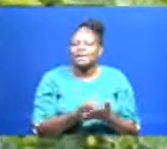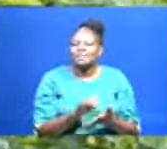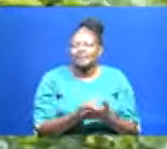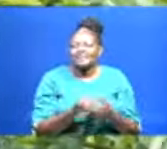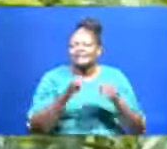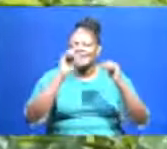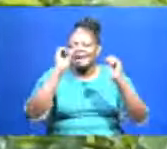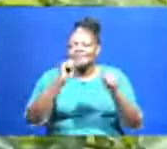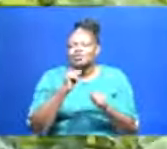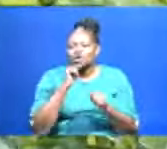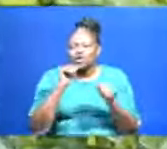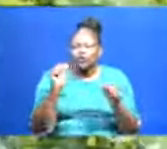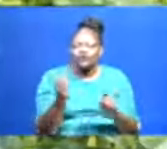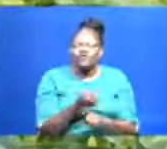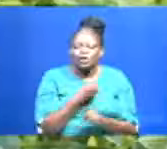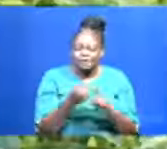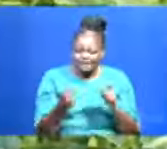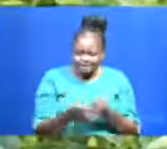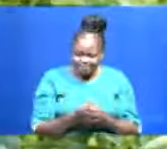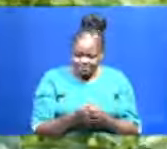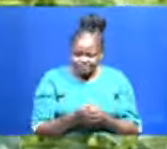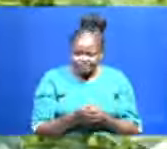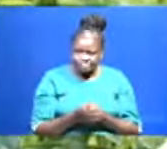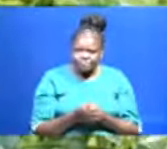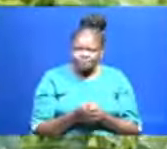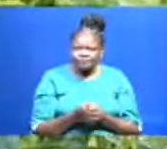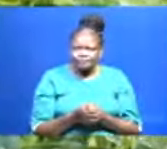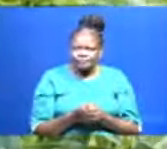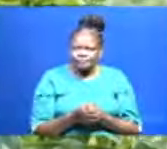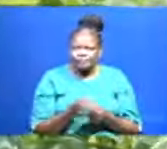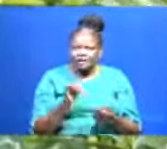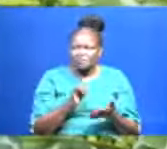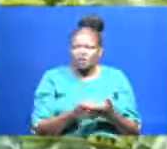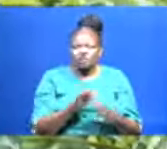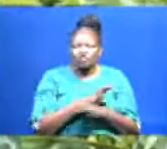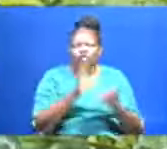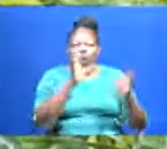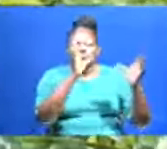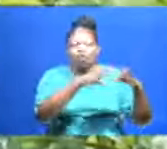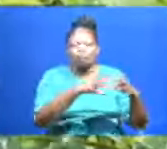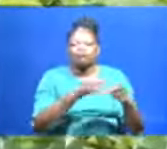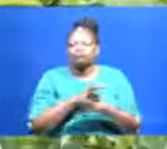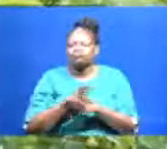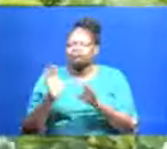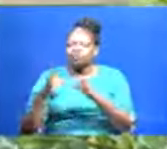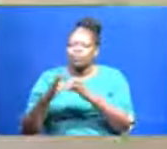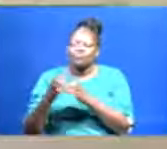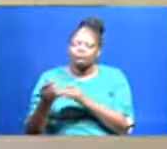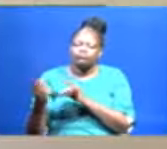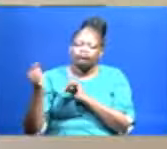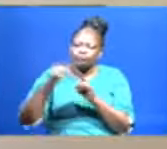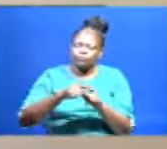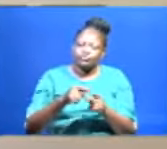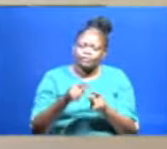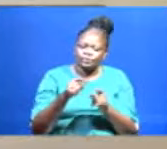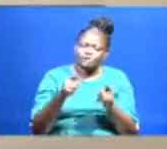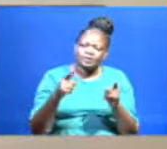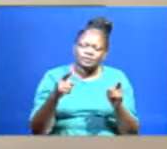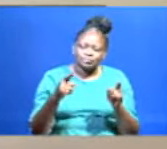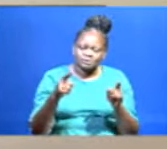violation of the agreement, that no forces have crossed to the temporary security zone.